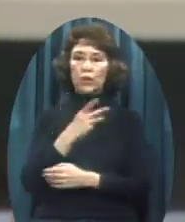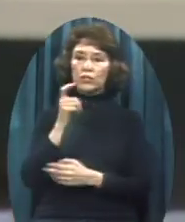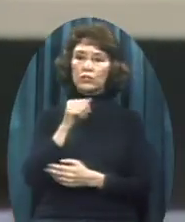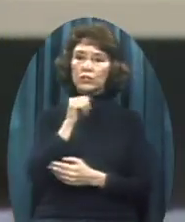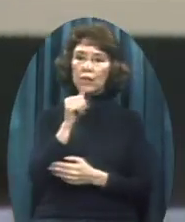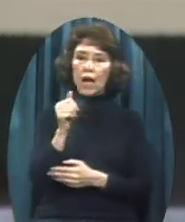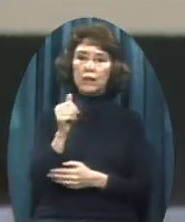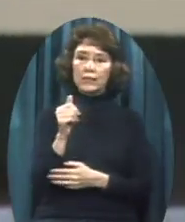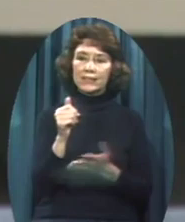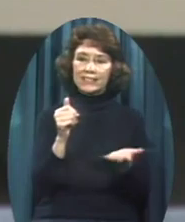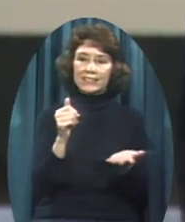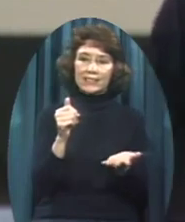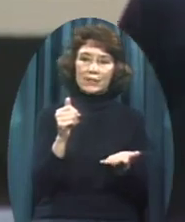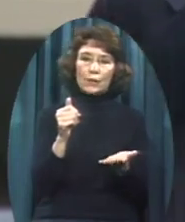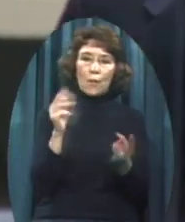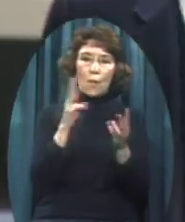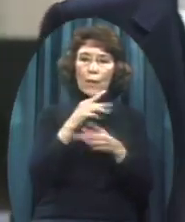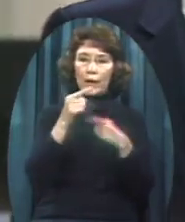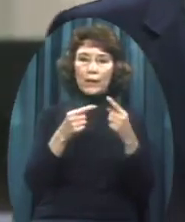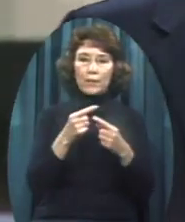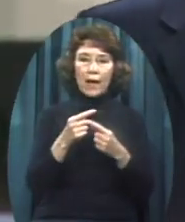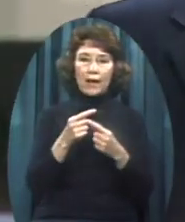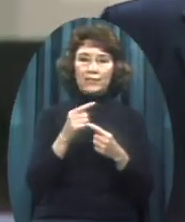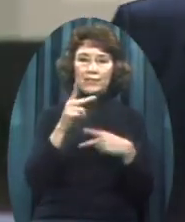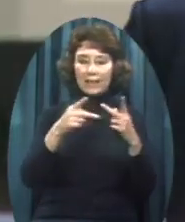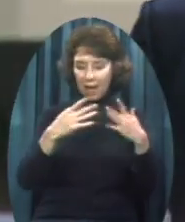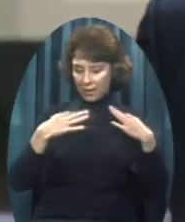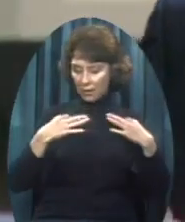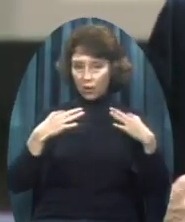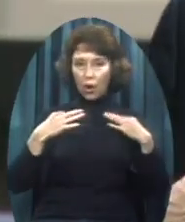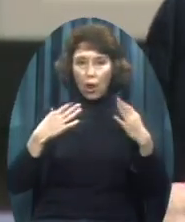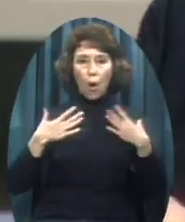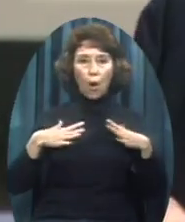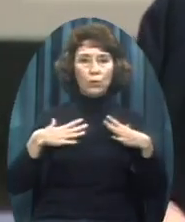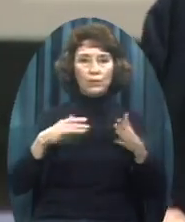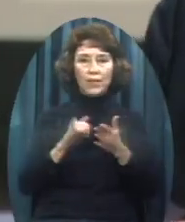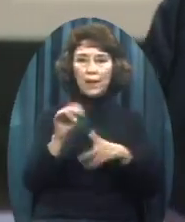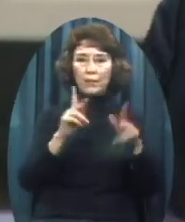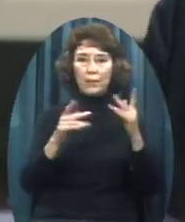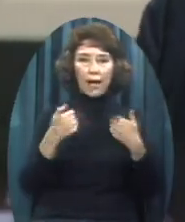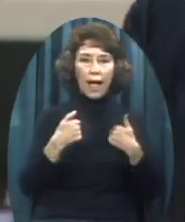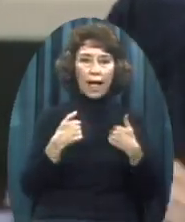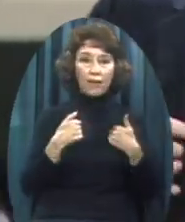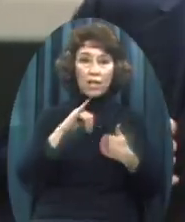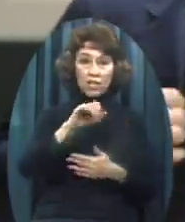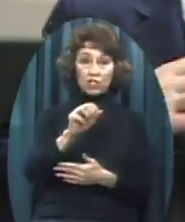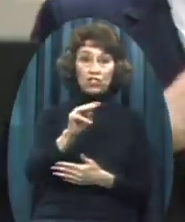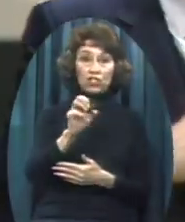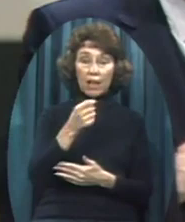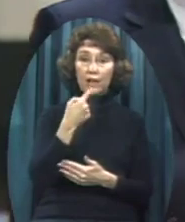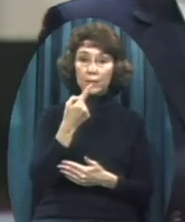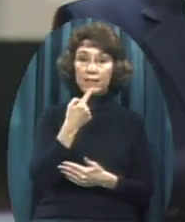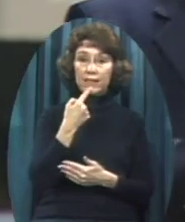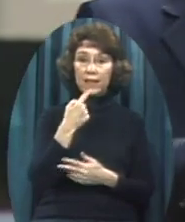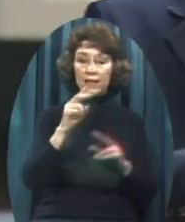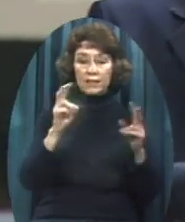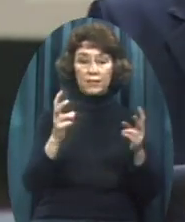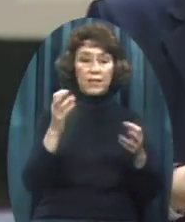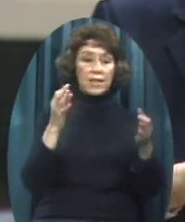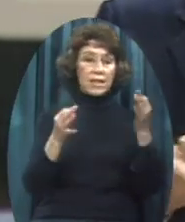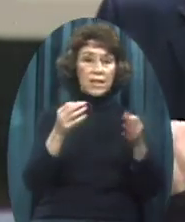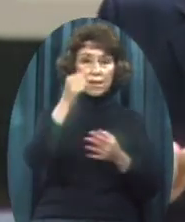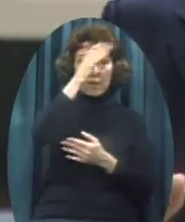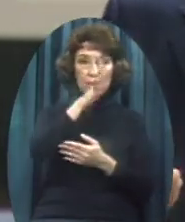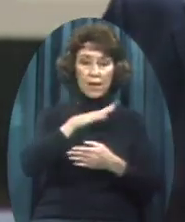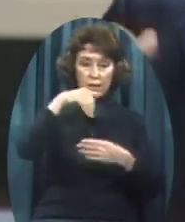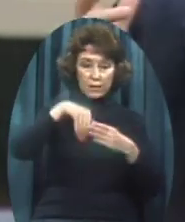kind of clothing they're wearing. James deals with that. You know, he says when a fellow walks into your church and he's dressed up very handsomely and has